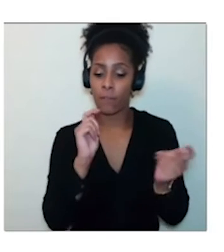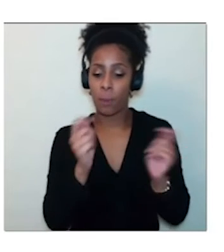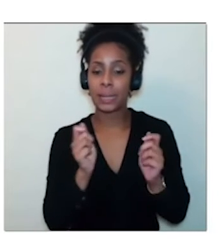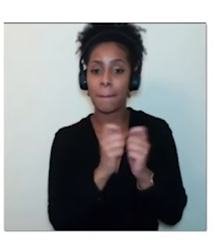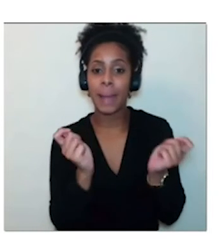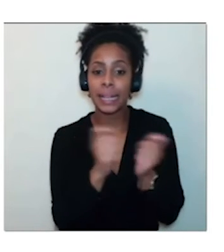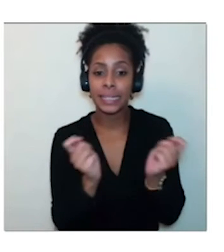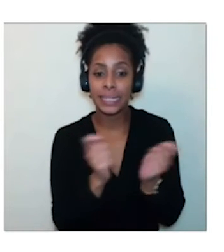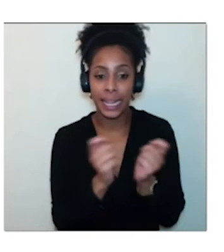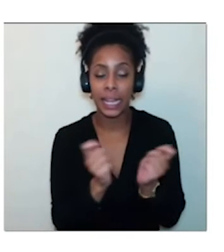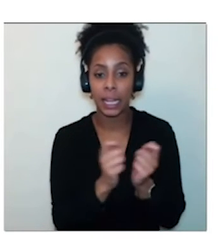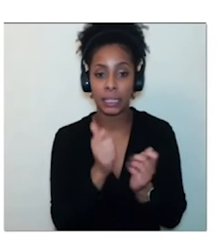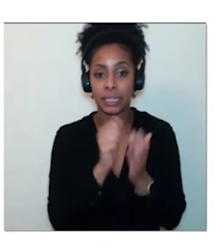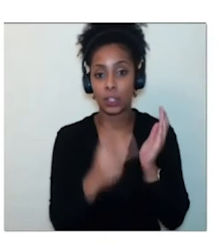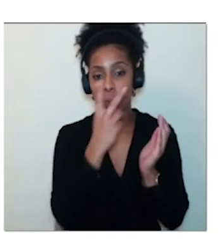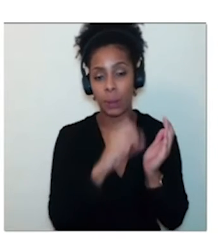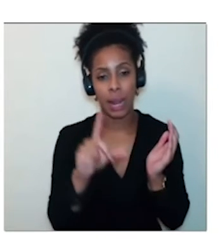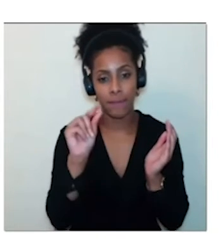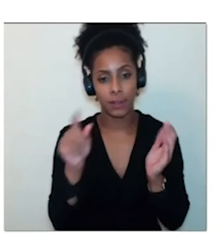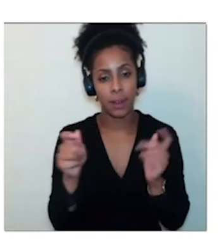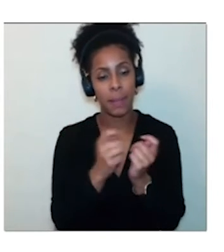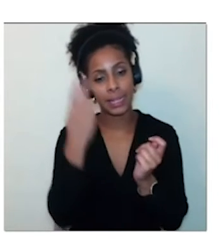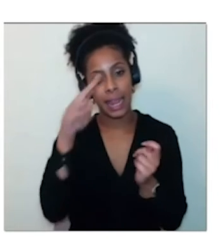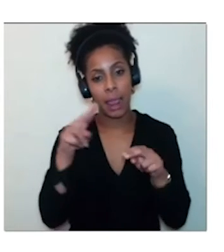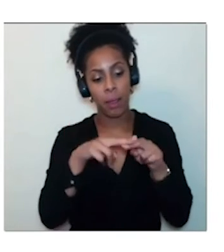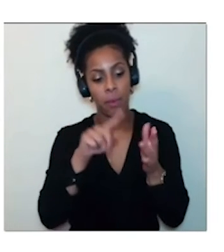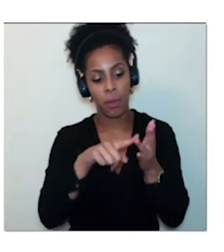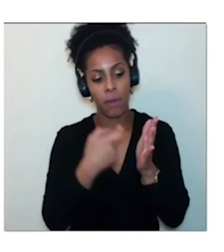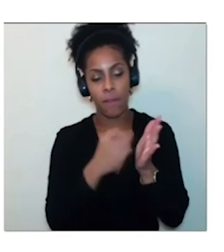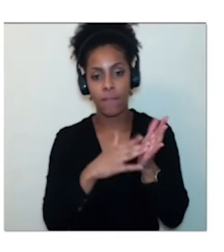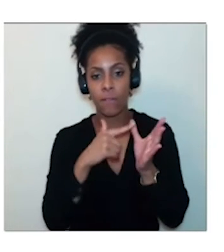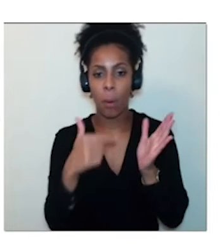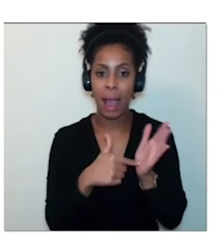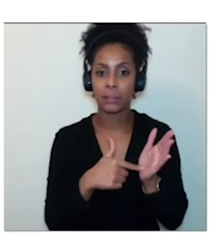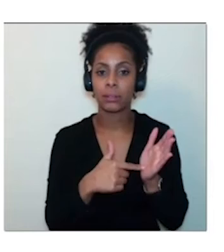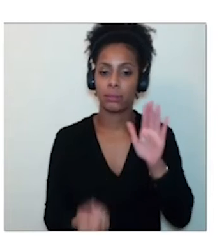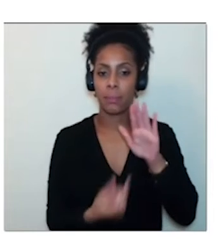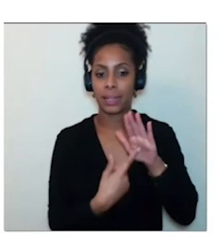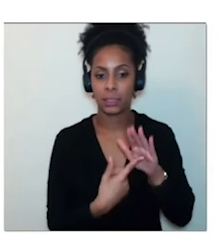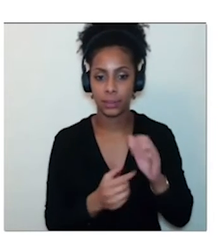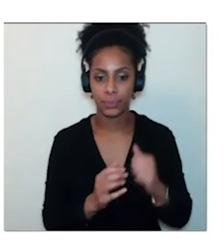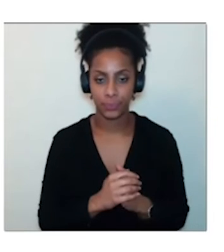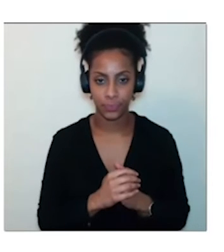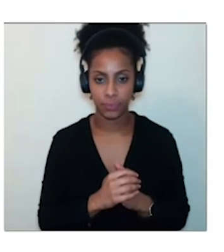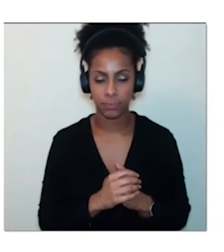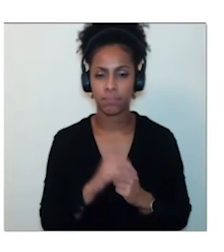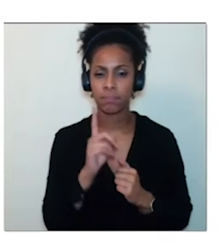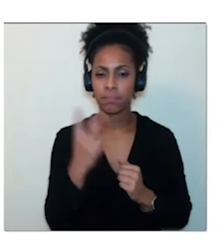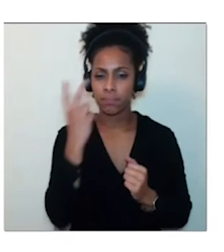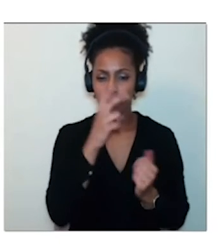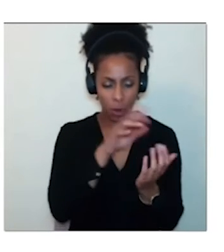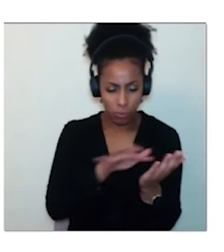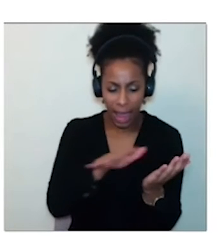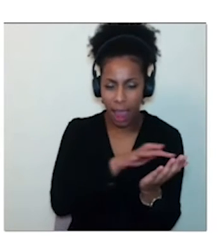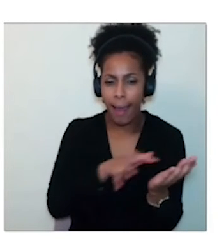also currently interim subject lead for Braille. What is Braille? Long before Louis Braille's time, attempts